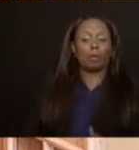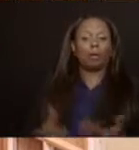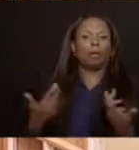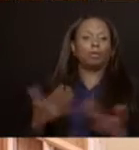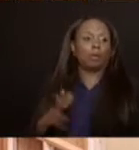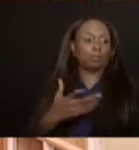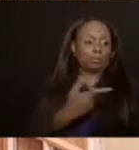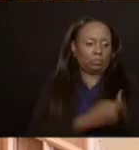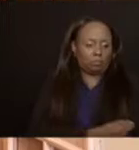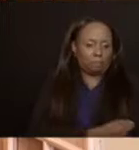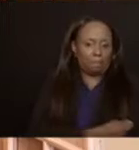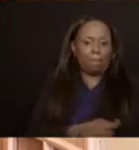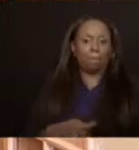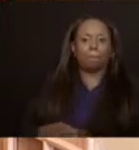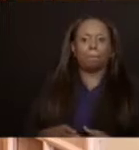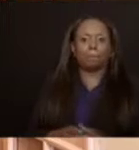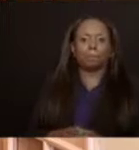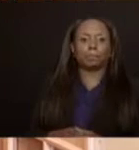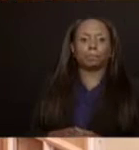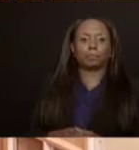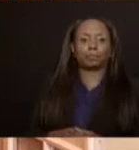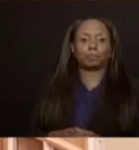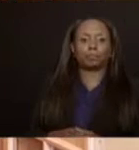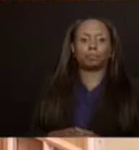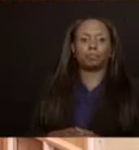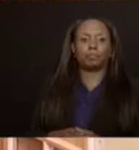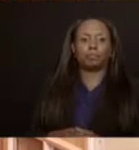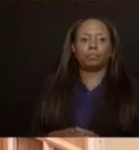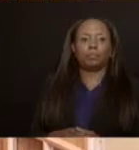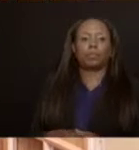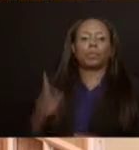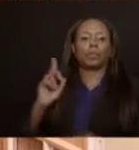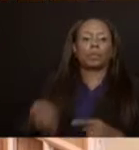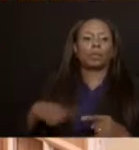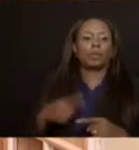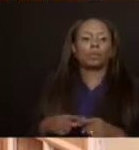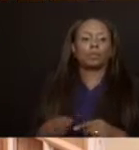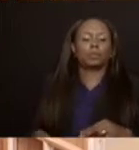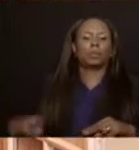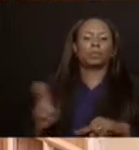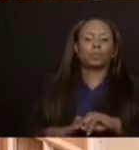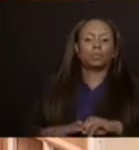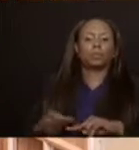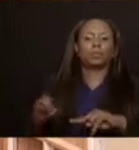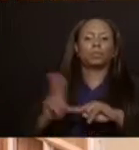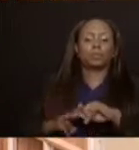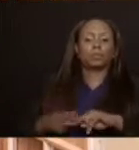position. As I said, when we get to the higher numbers of